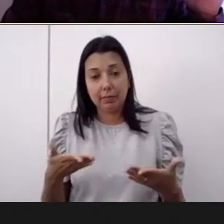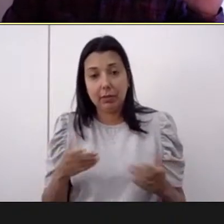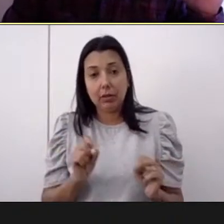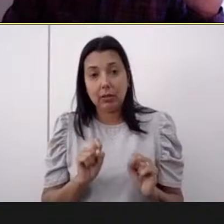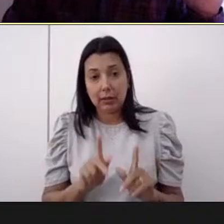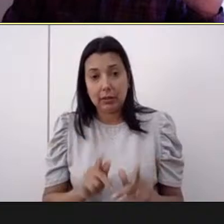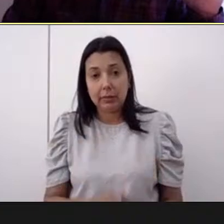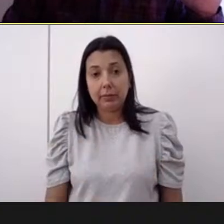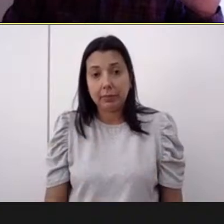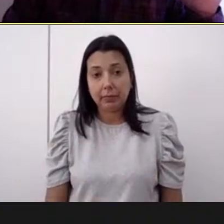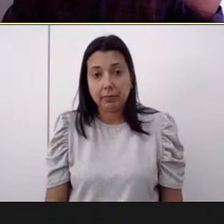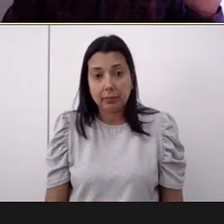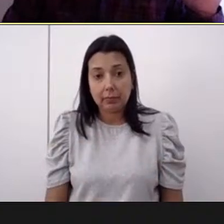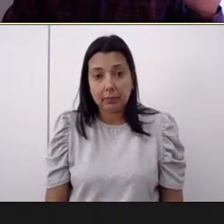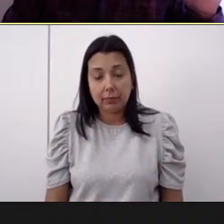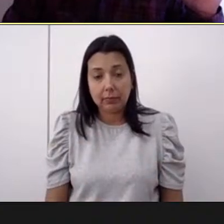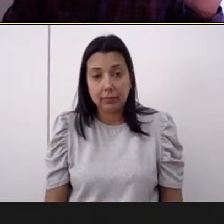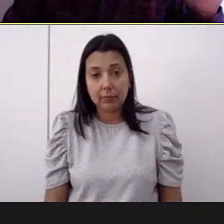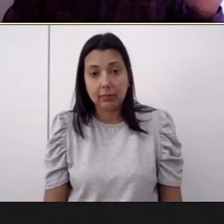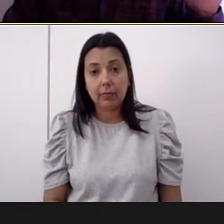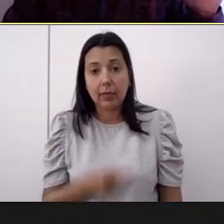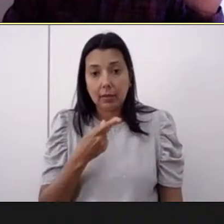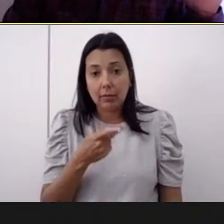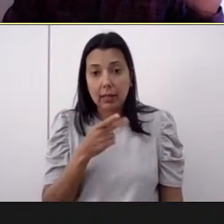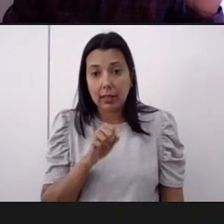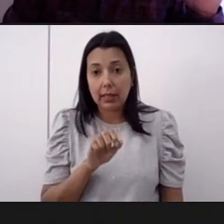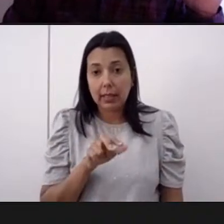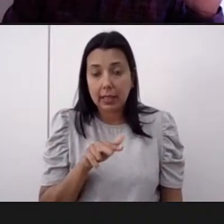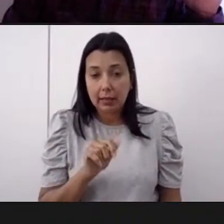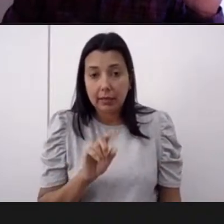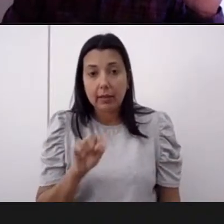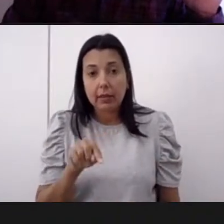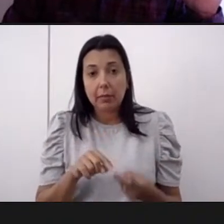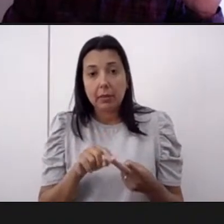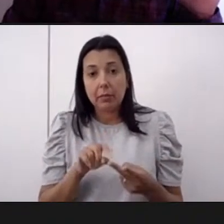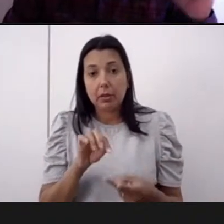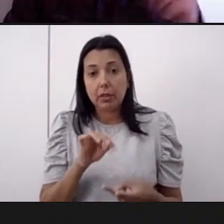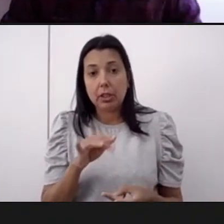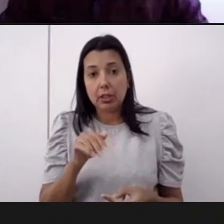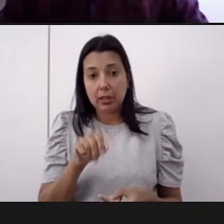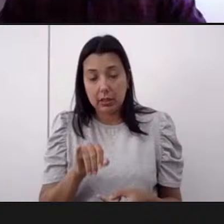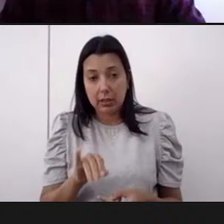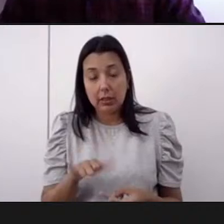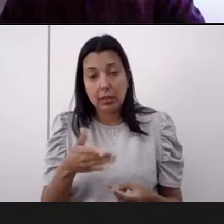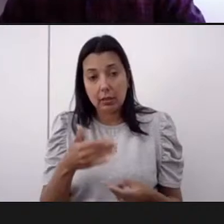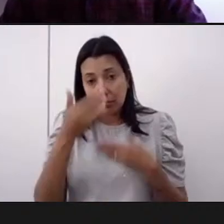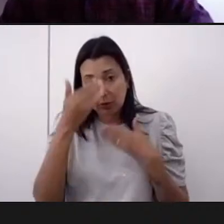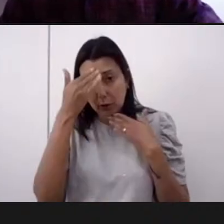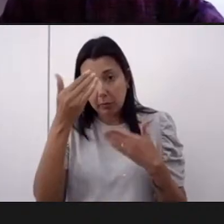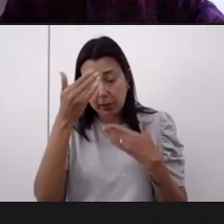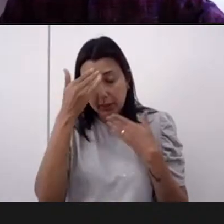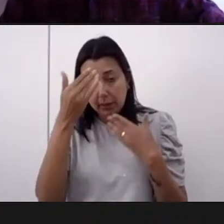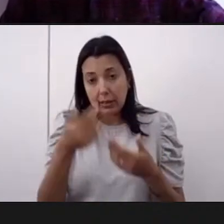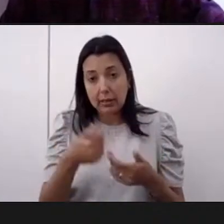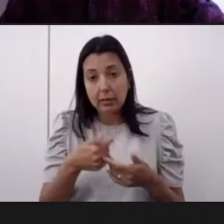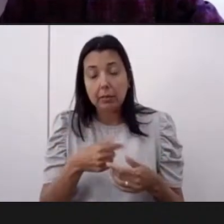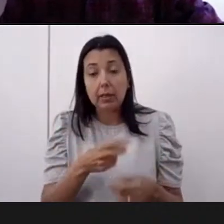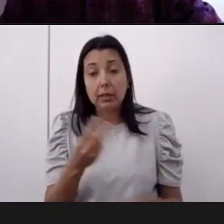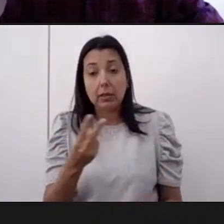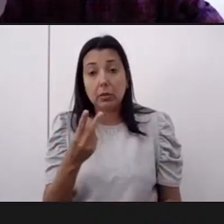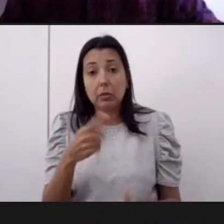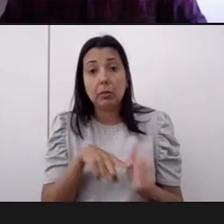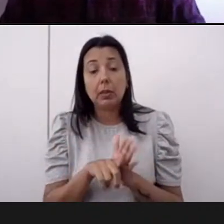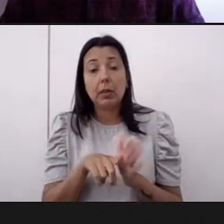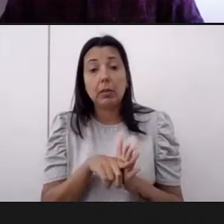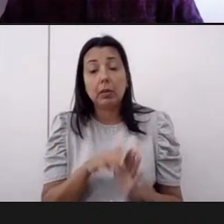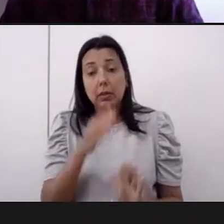I open now the floor to Ève and then to Thierry. Okay, thank you very much for these two questions, which are, I think, very